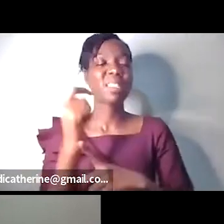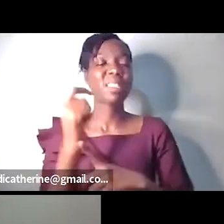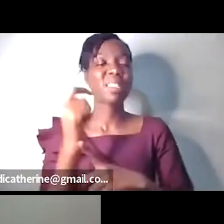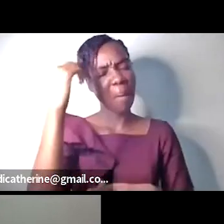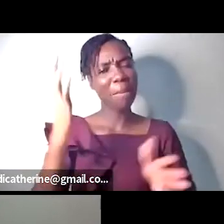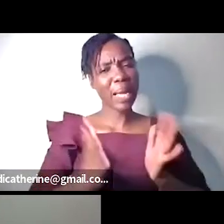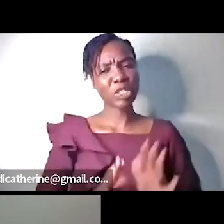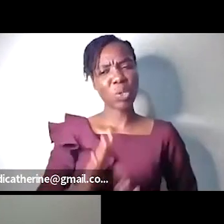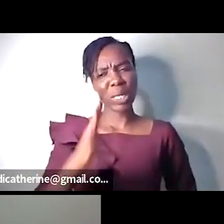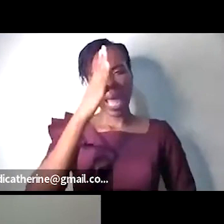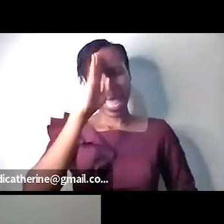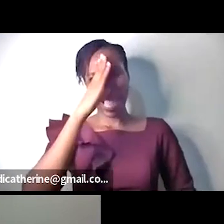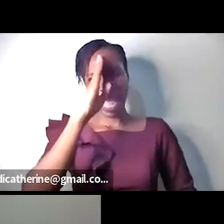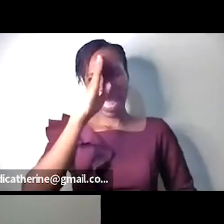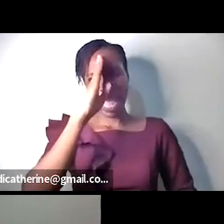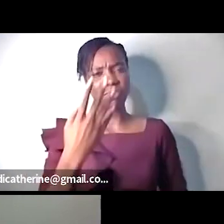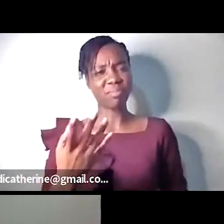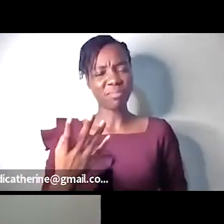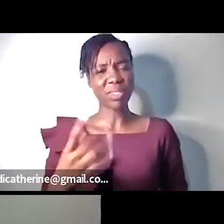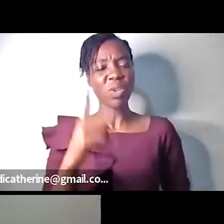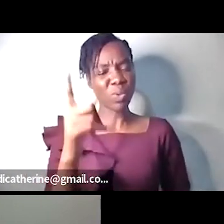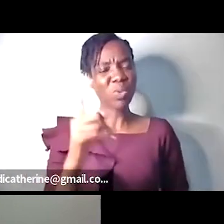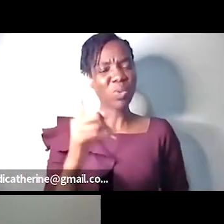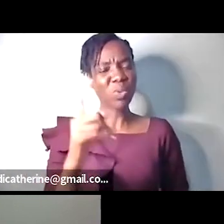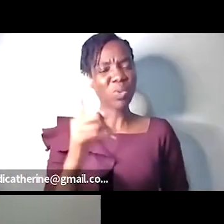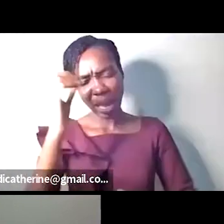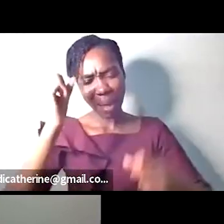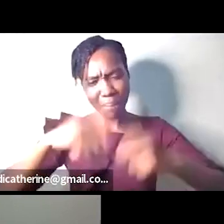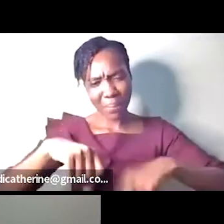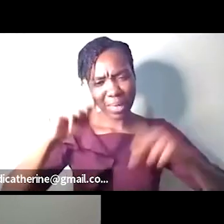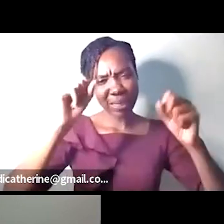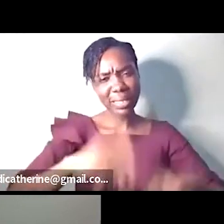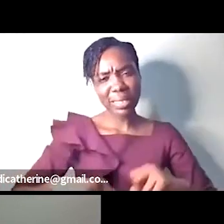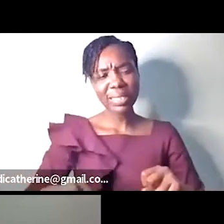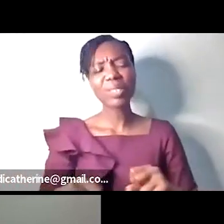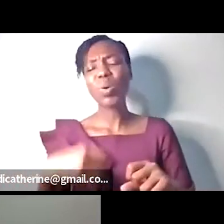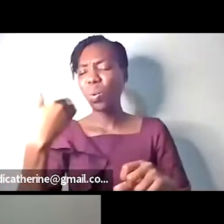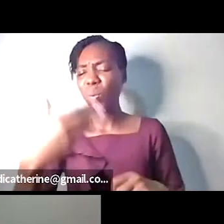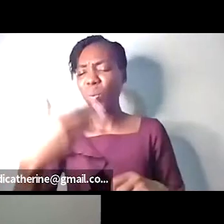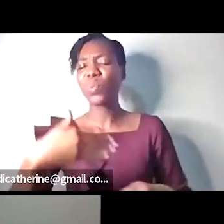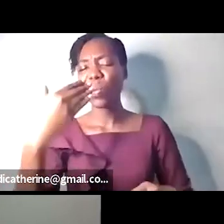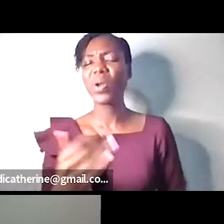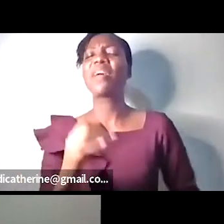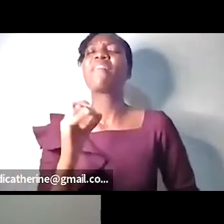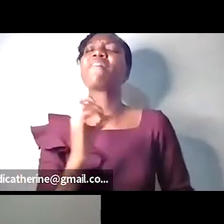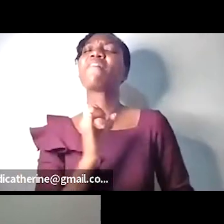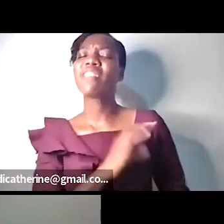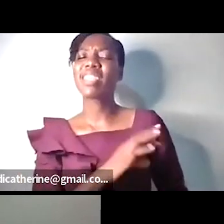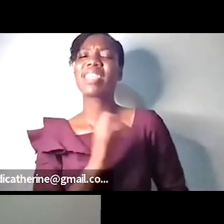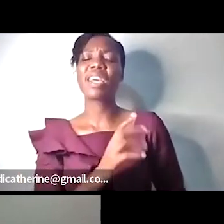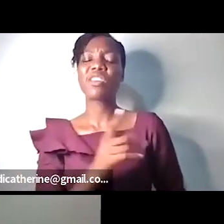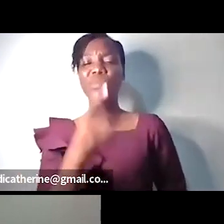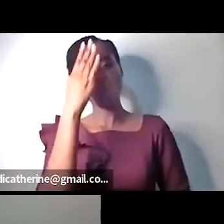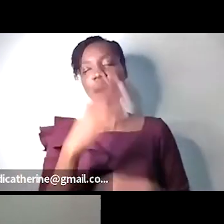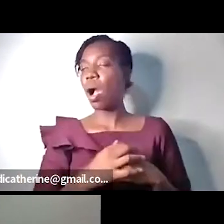abilities. So you doubt your abilities, you have a persistent fear of being exposed. You know, I'm a fraud, I'm not good